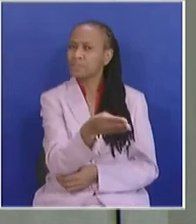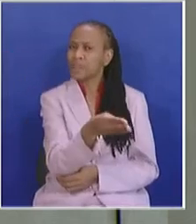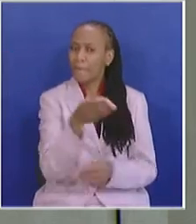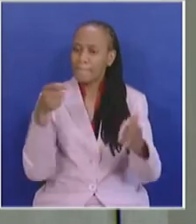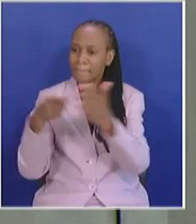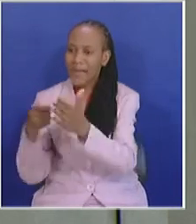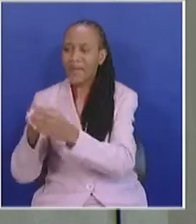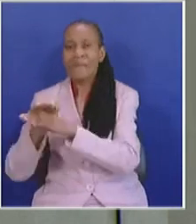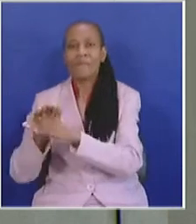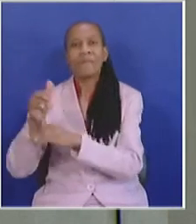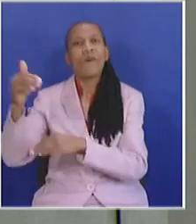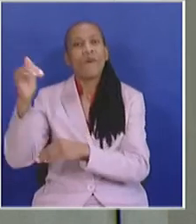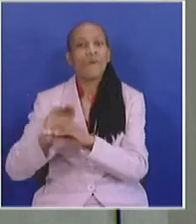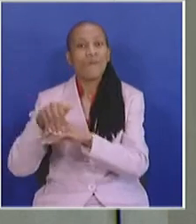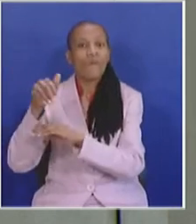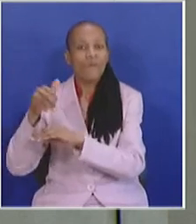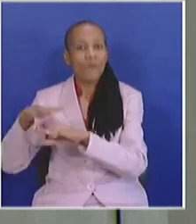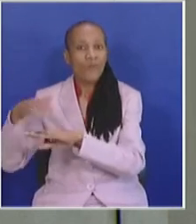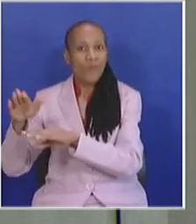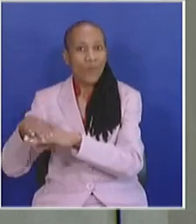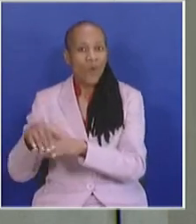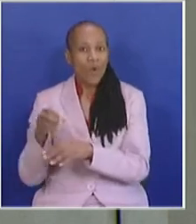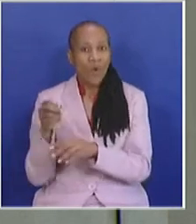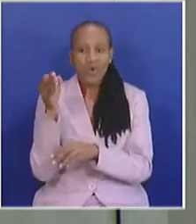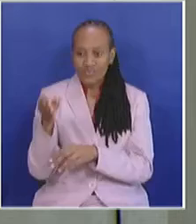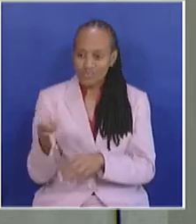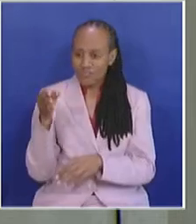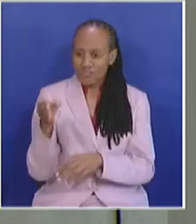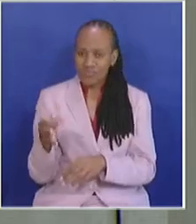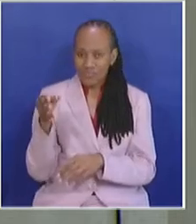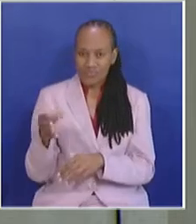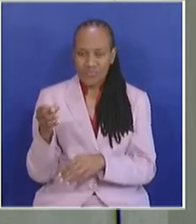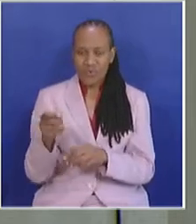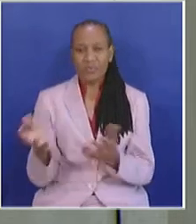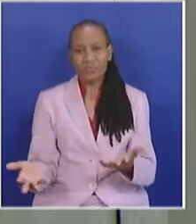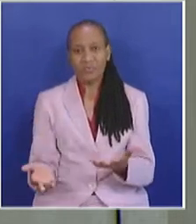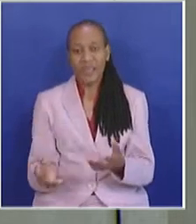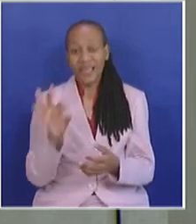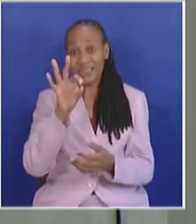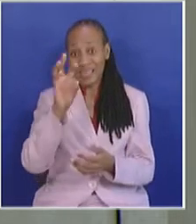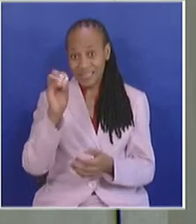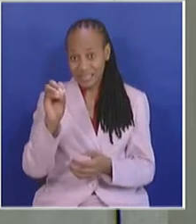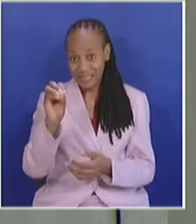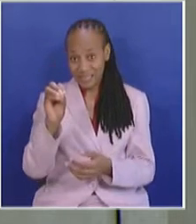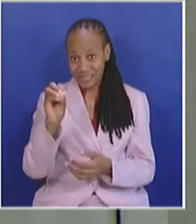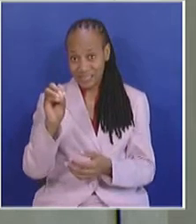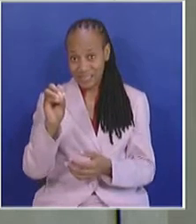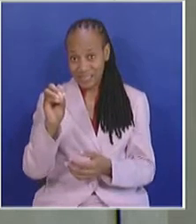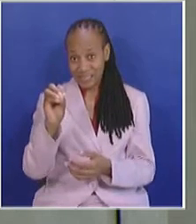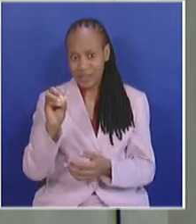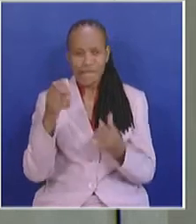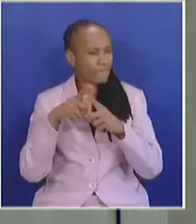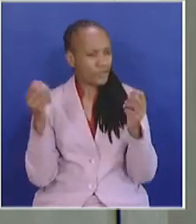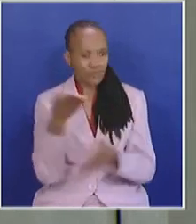of 20 new long-distance and 50 metro service locomotives, and 13 of the locomotives have already been